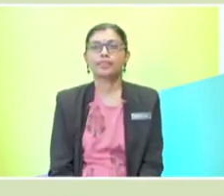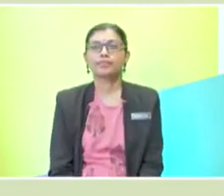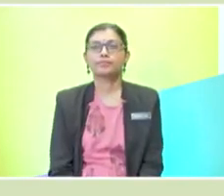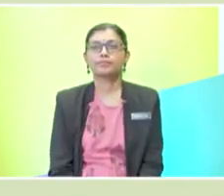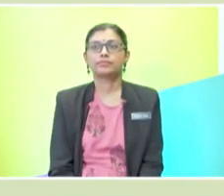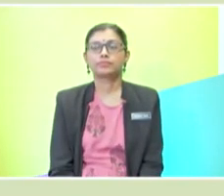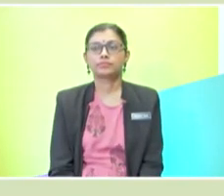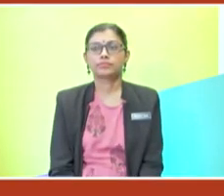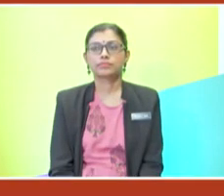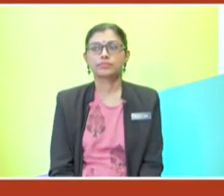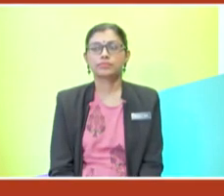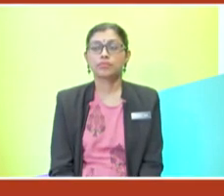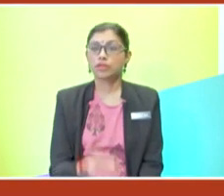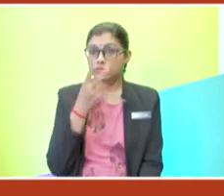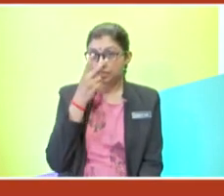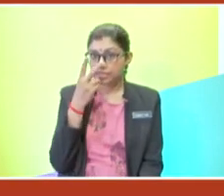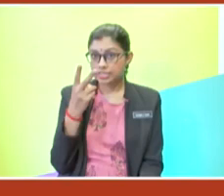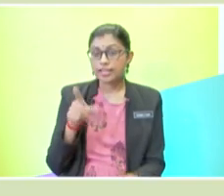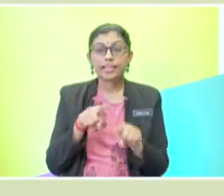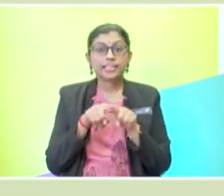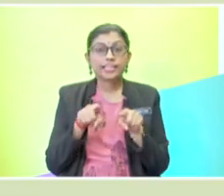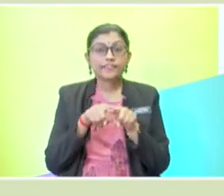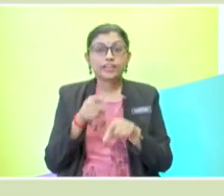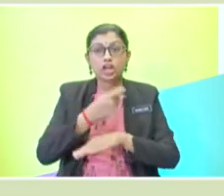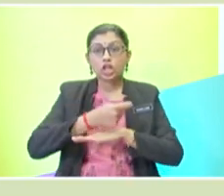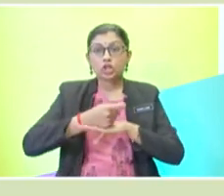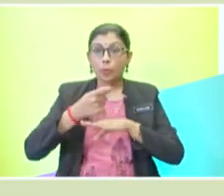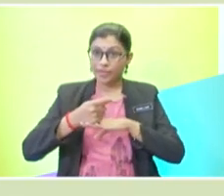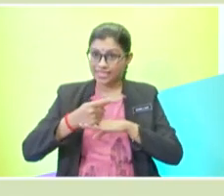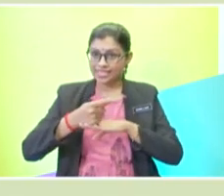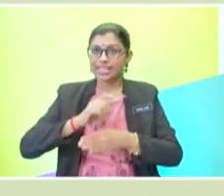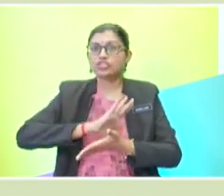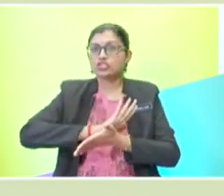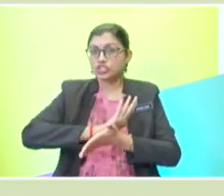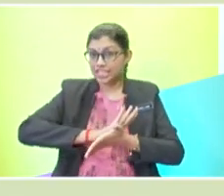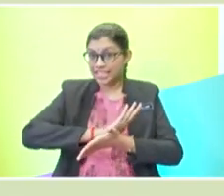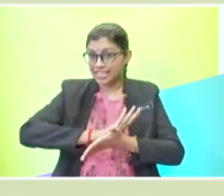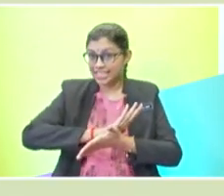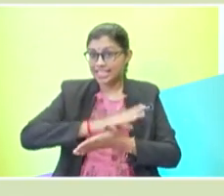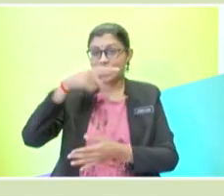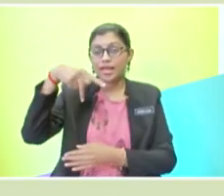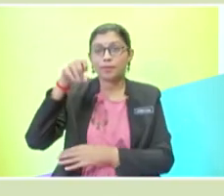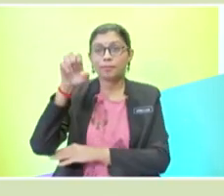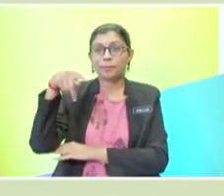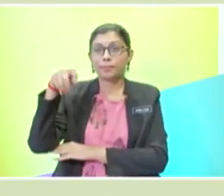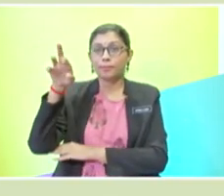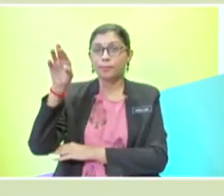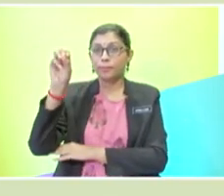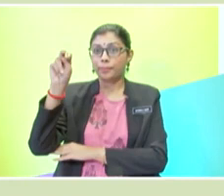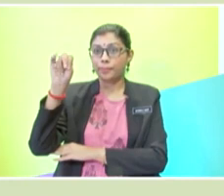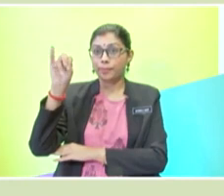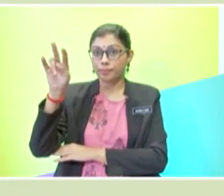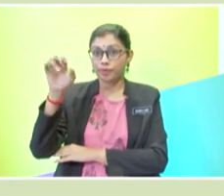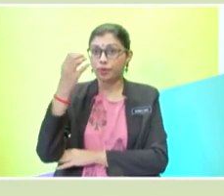to look at different kinds of toppings, and we have cheese, we have pepperoni, we have